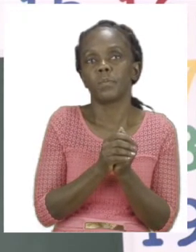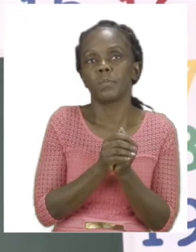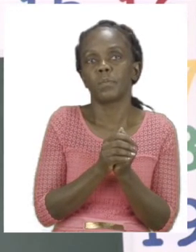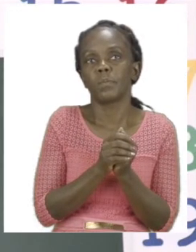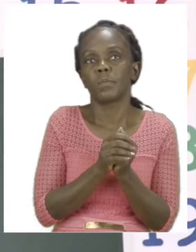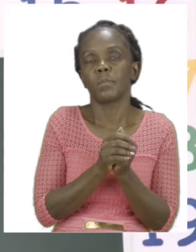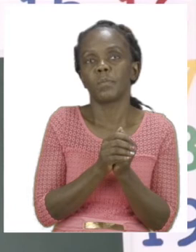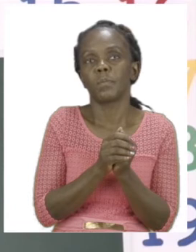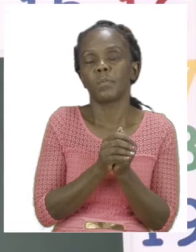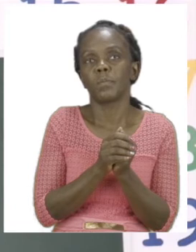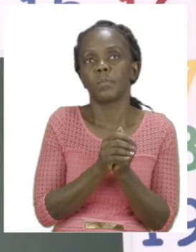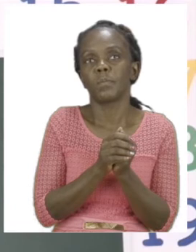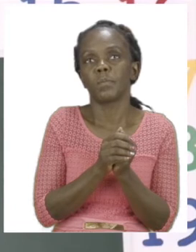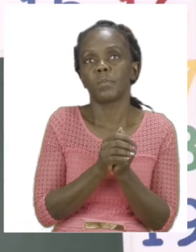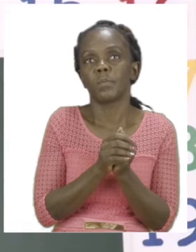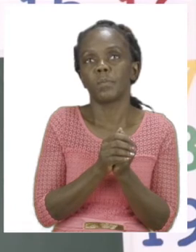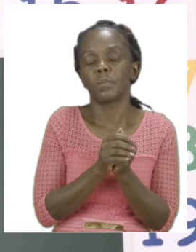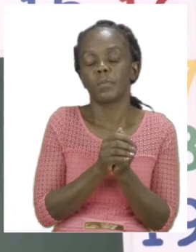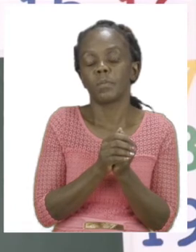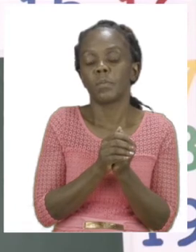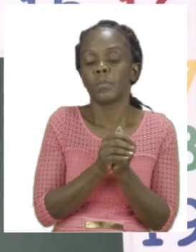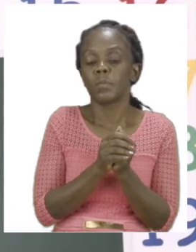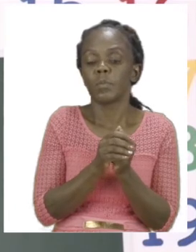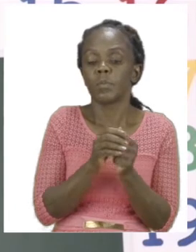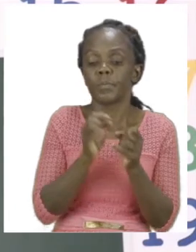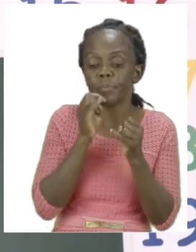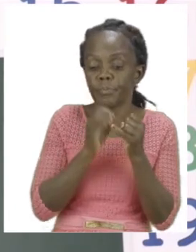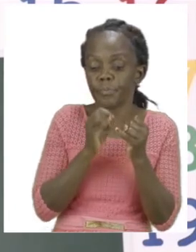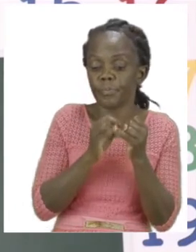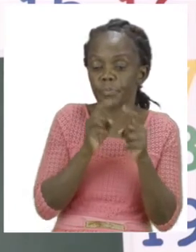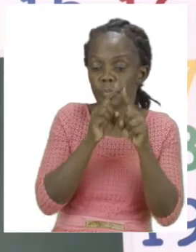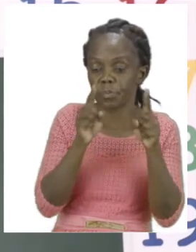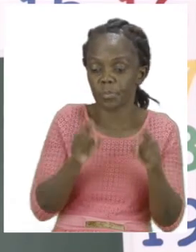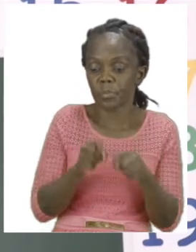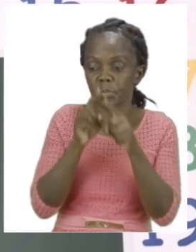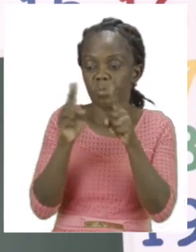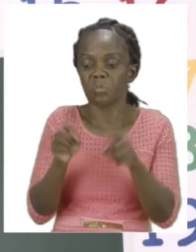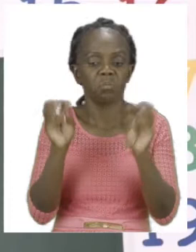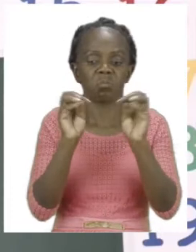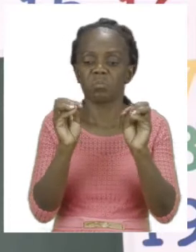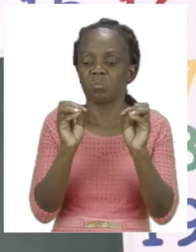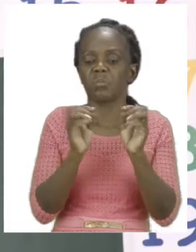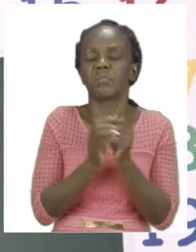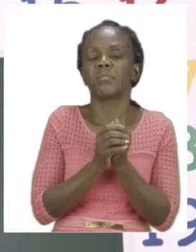you need to fill in is the 2 boxes. But first, let's check our number